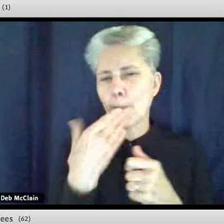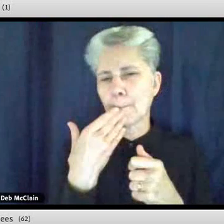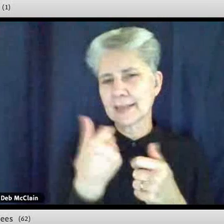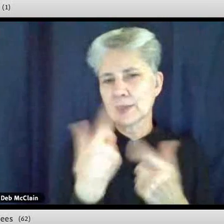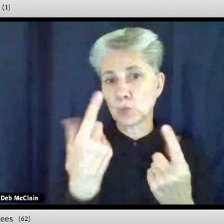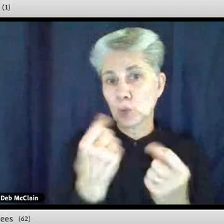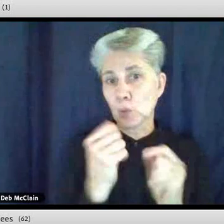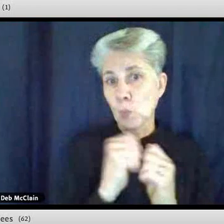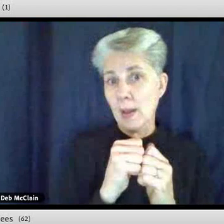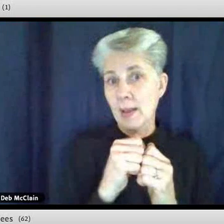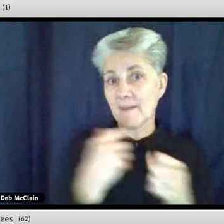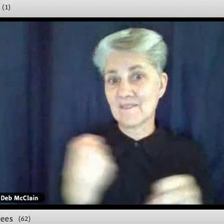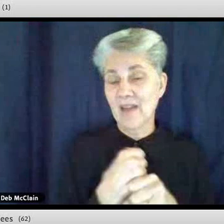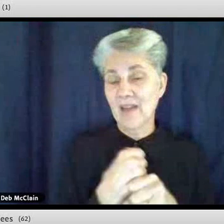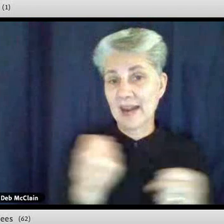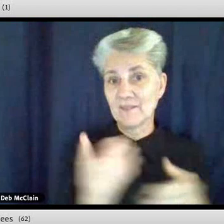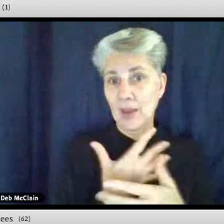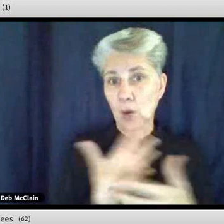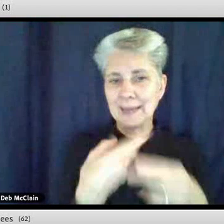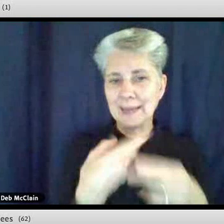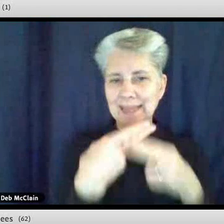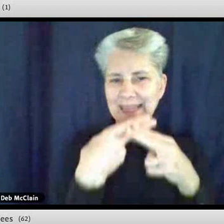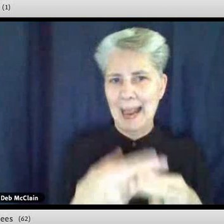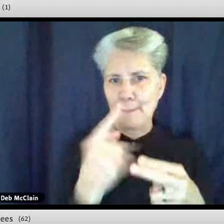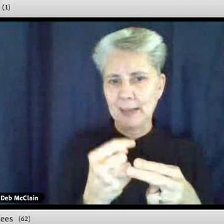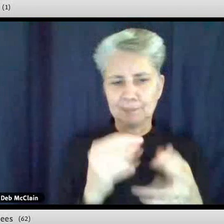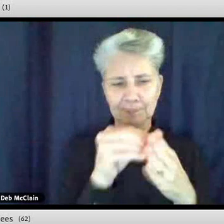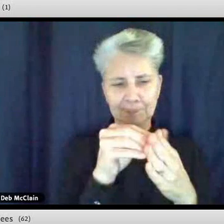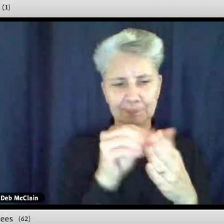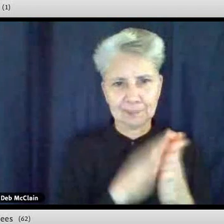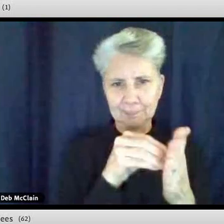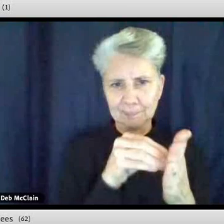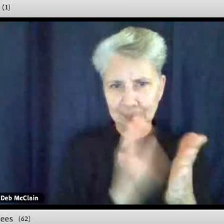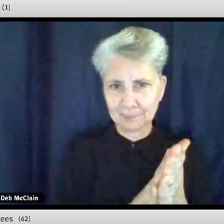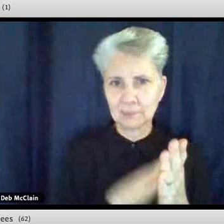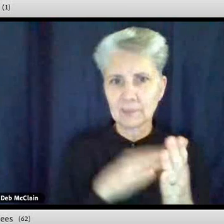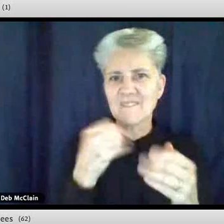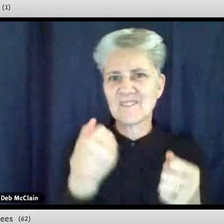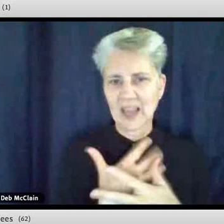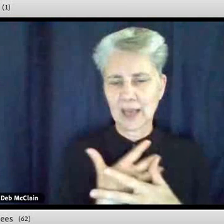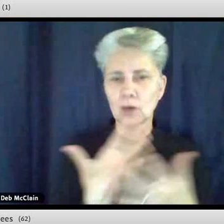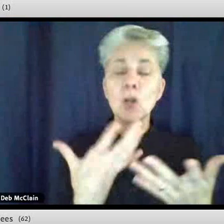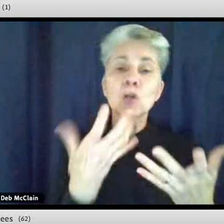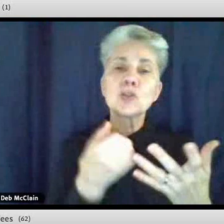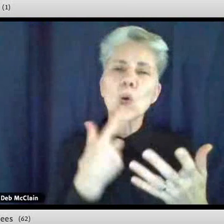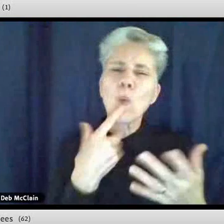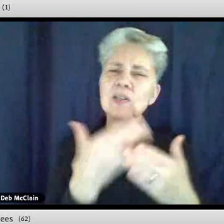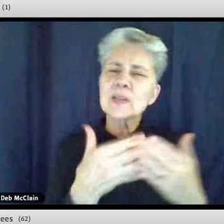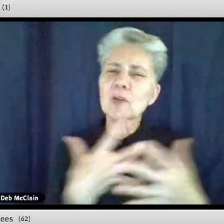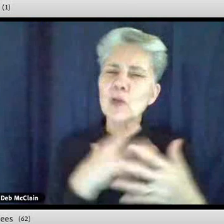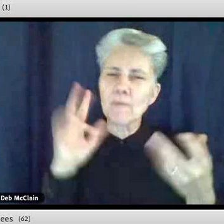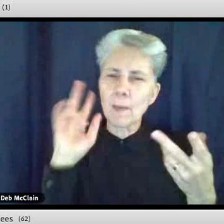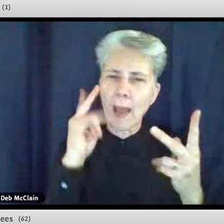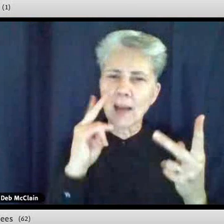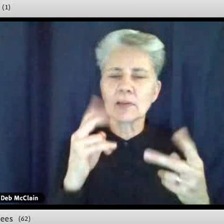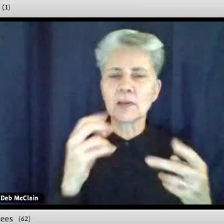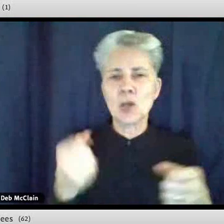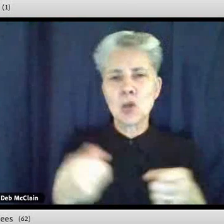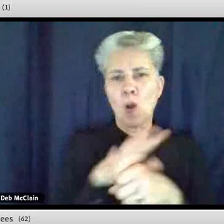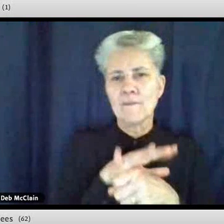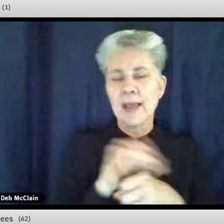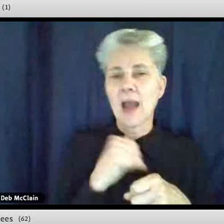very quickly, because one of the best things you can do about fighting fear is to name it. What are some of the